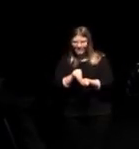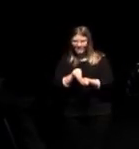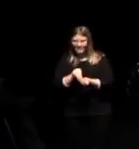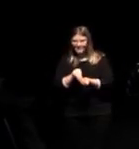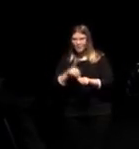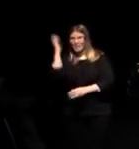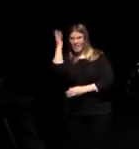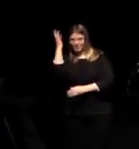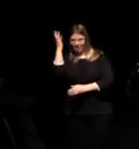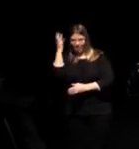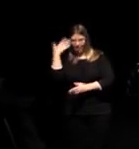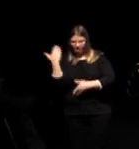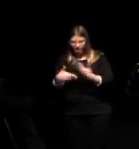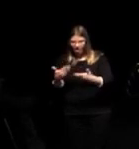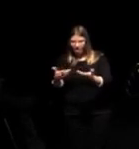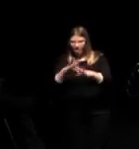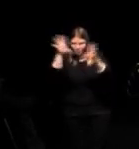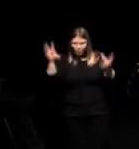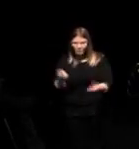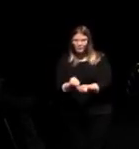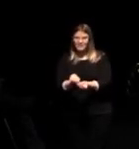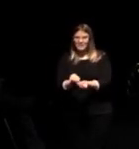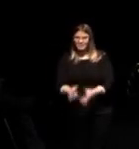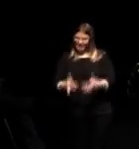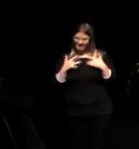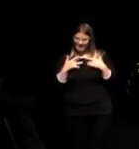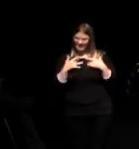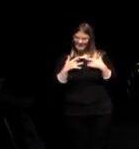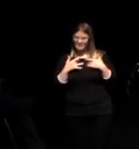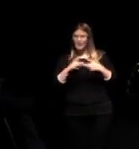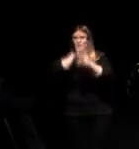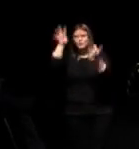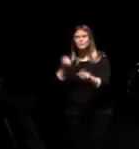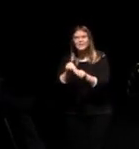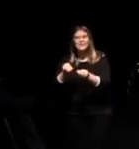sense. But that sounds like putting something in a box, so I'm not going to do that.